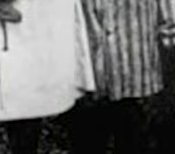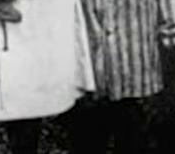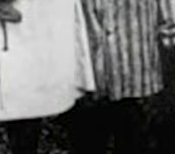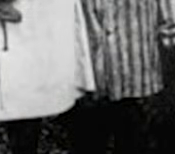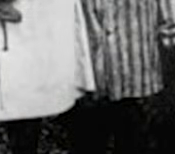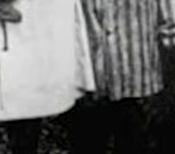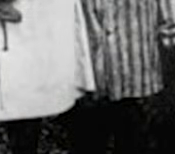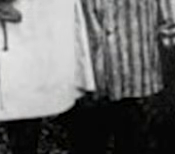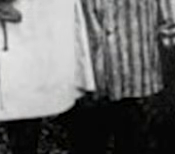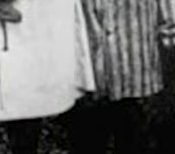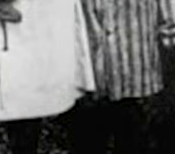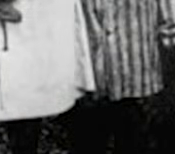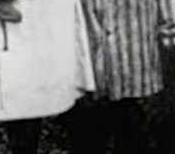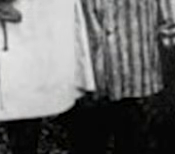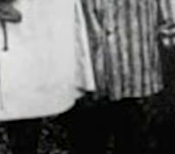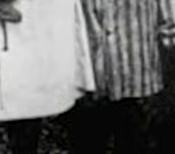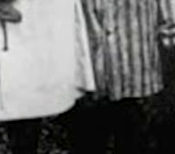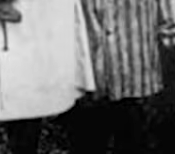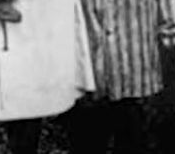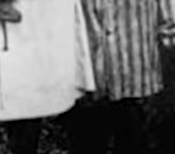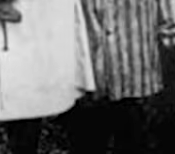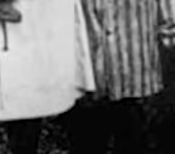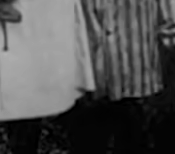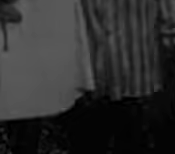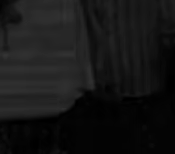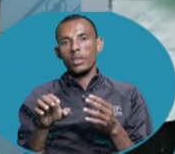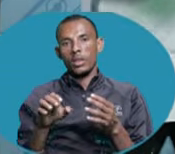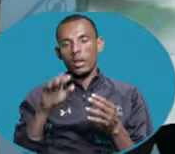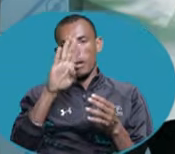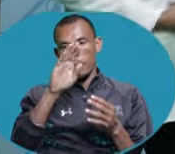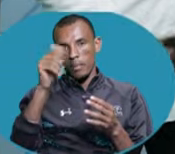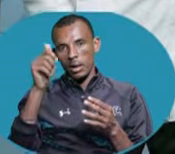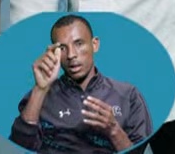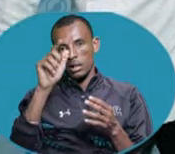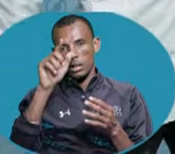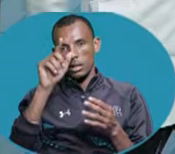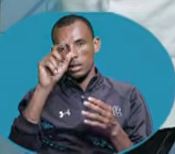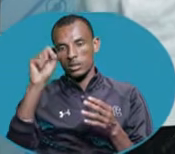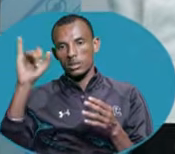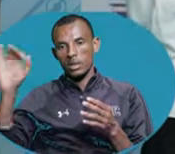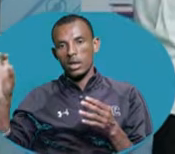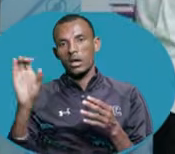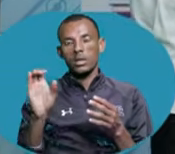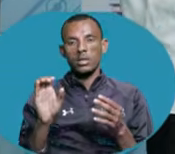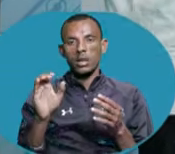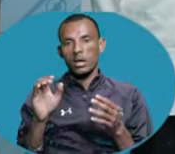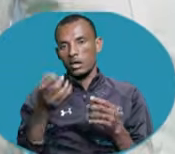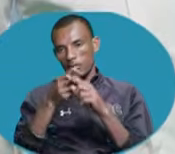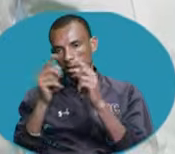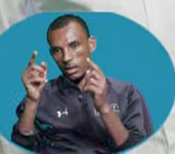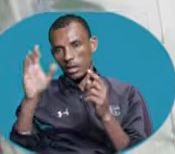of the Holocaust and of willful radical evil in our time. Student, the next lesson,